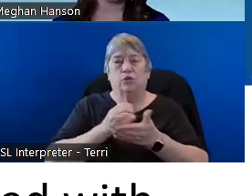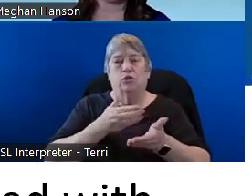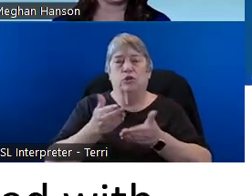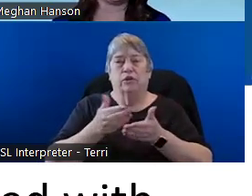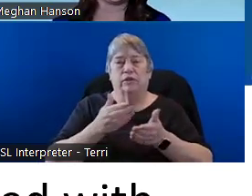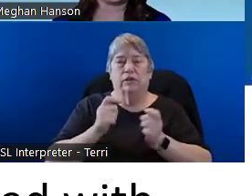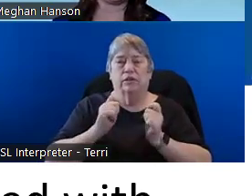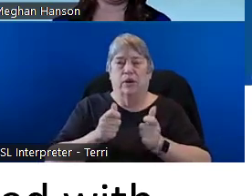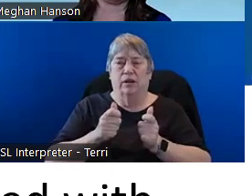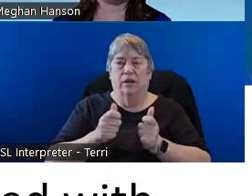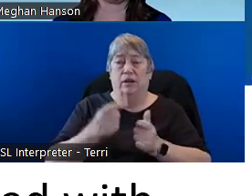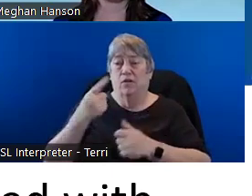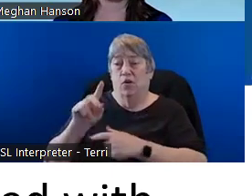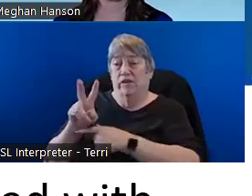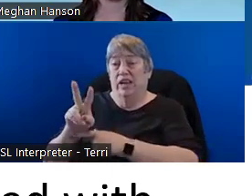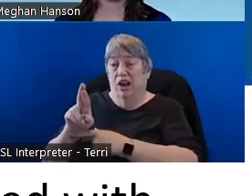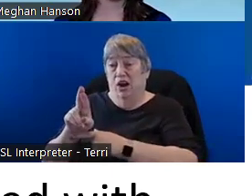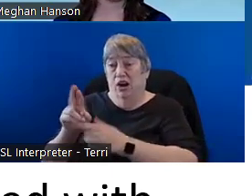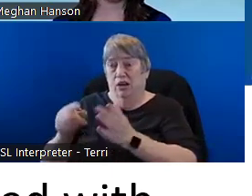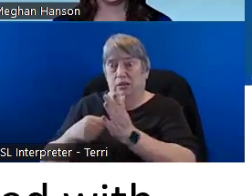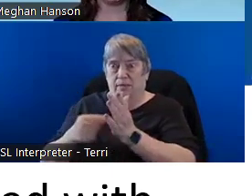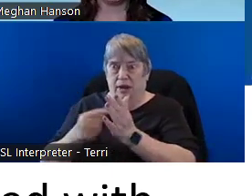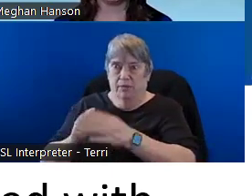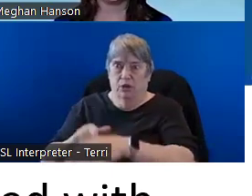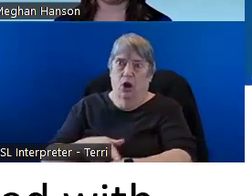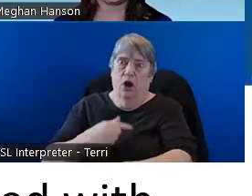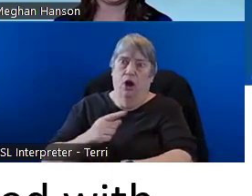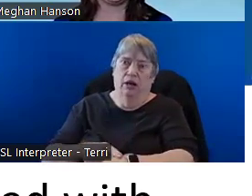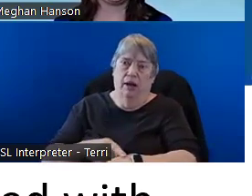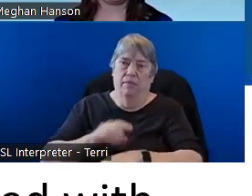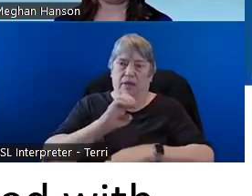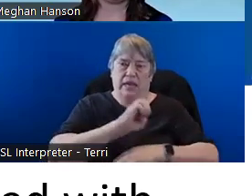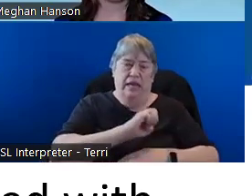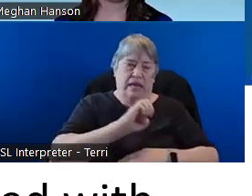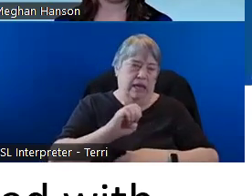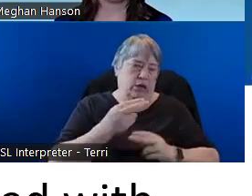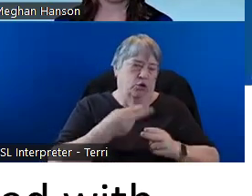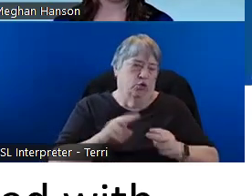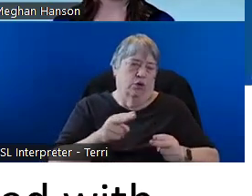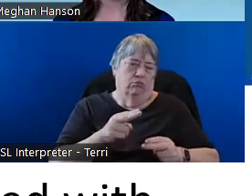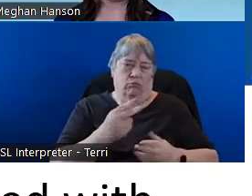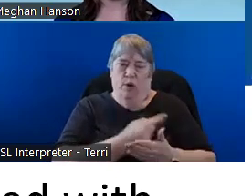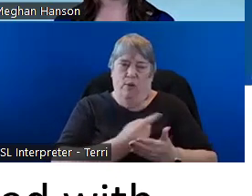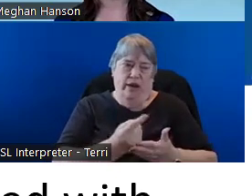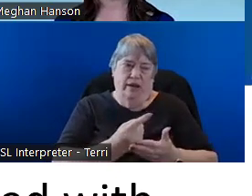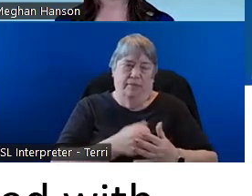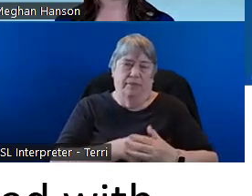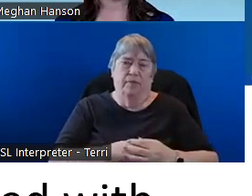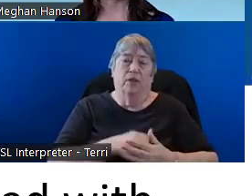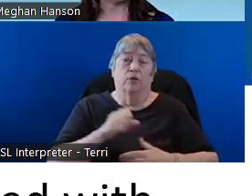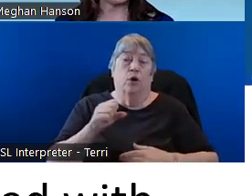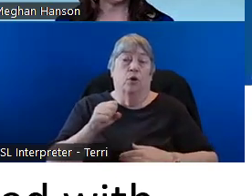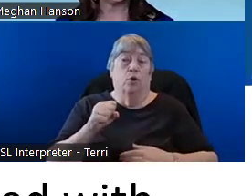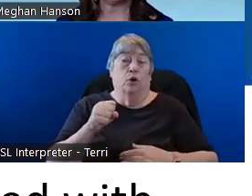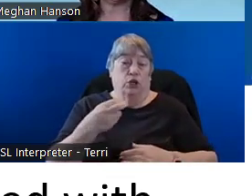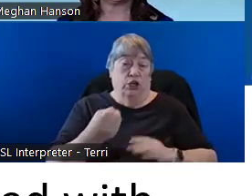VR. It takes months a lot of times to enroll in our VR program. EE, you can get them enrolled within a week. And so she reached out and did a